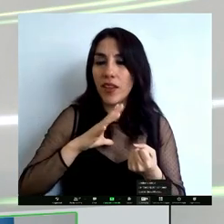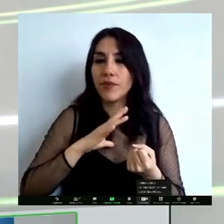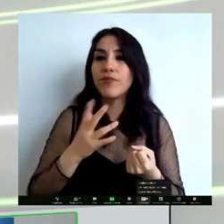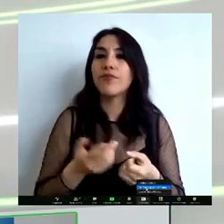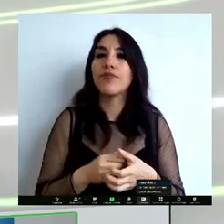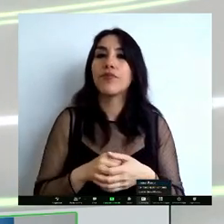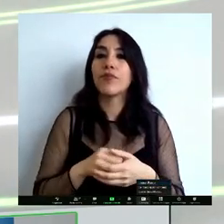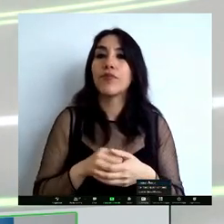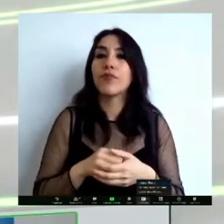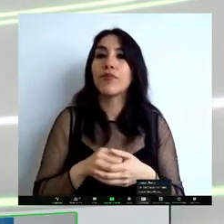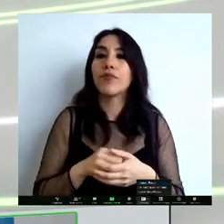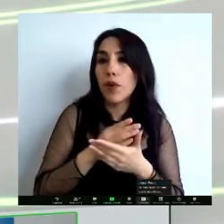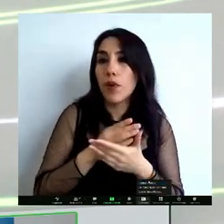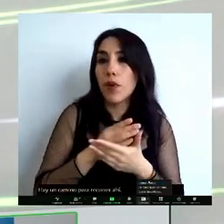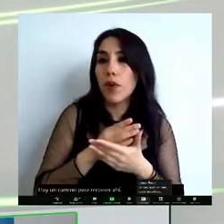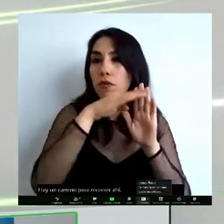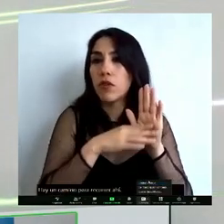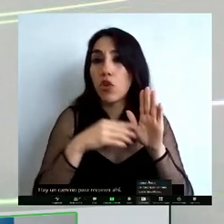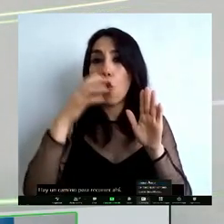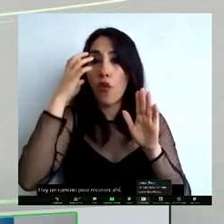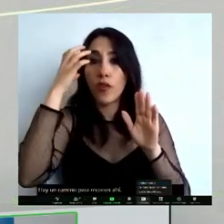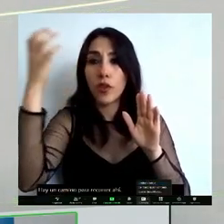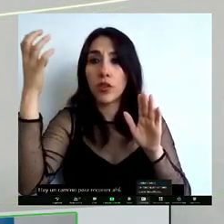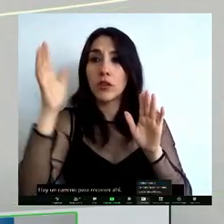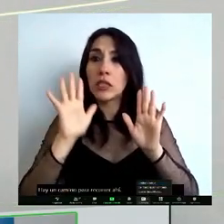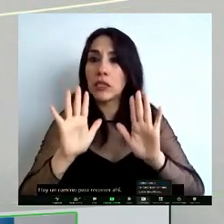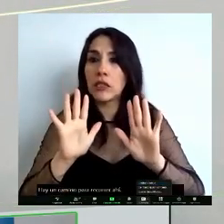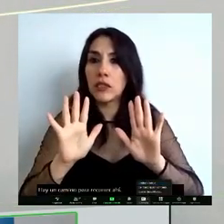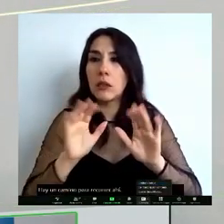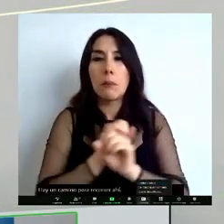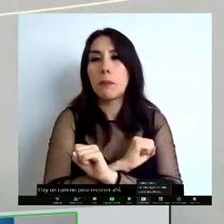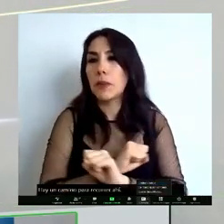us, but if this is not